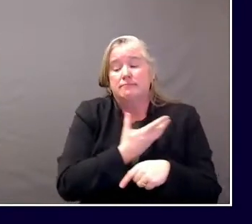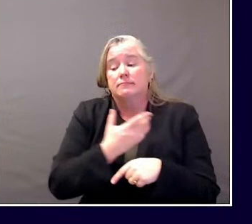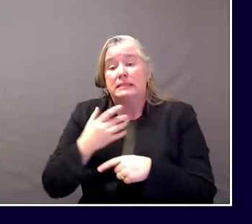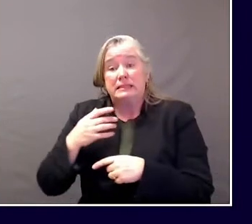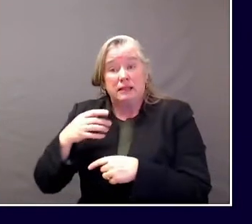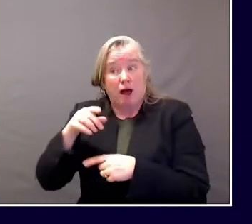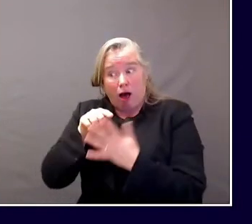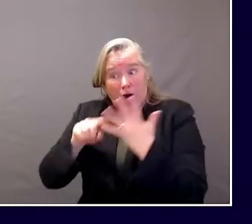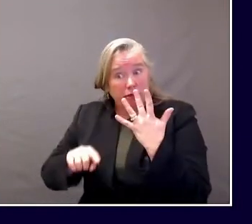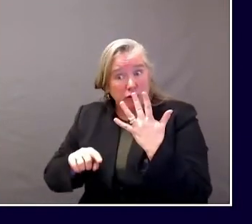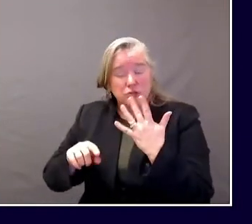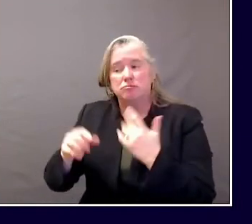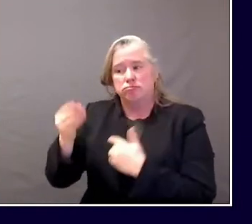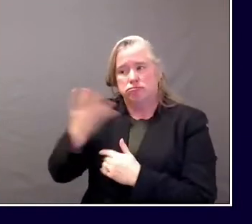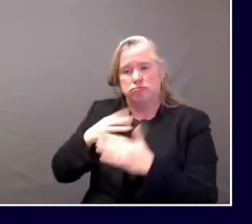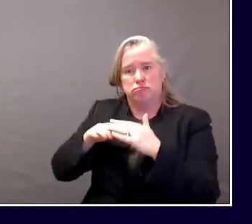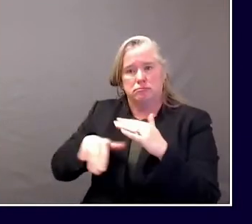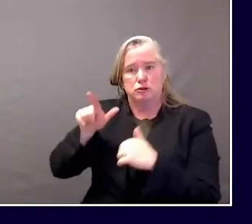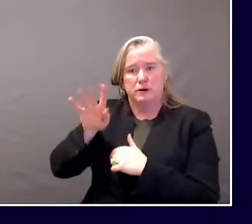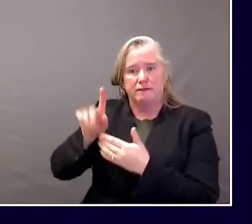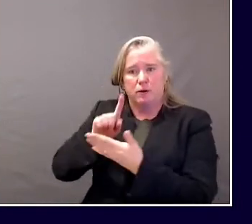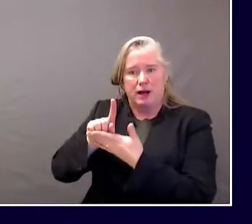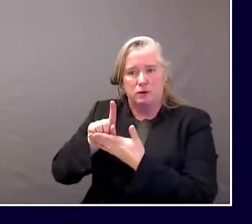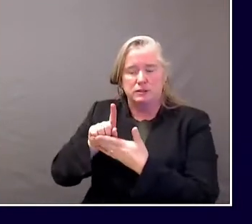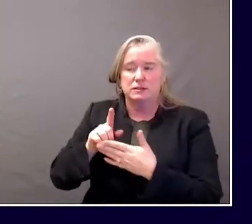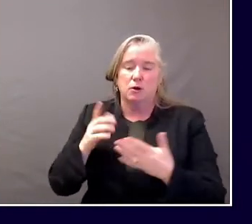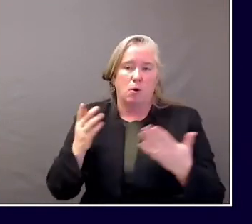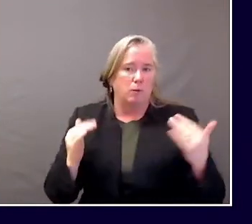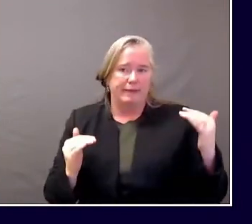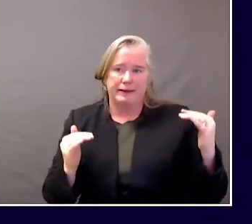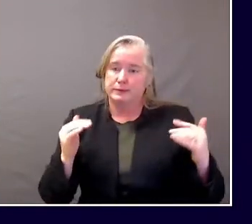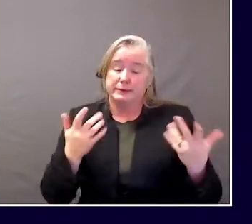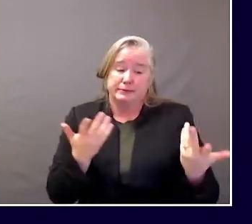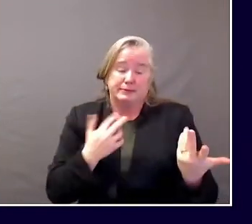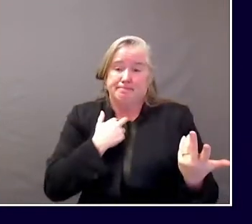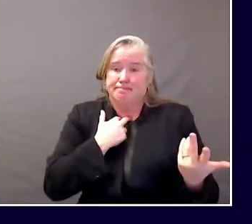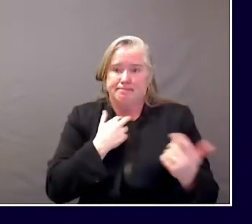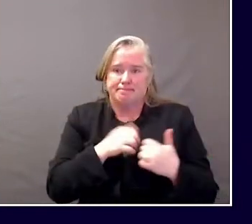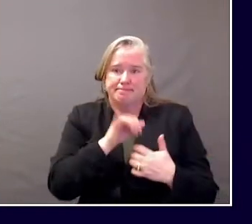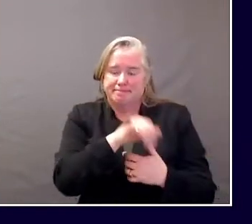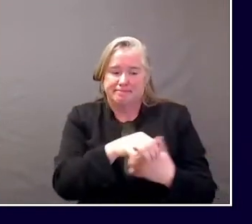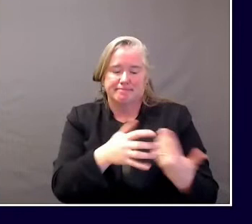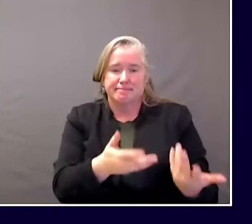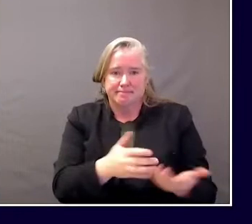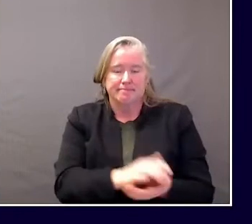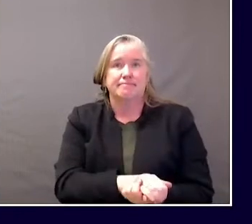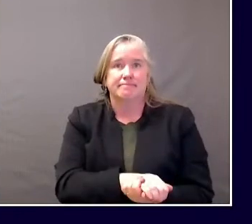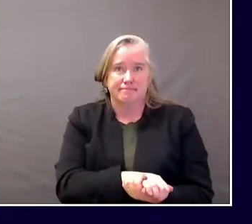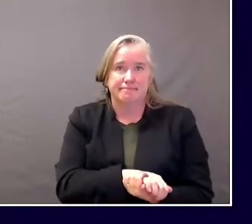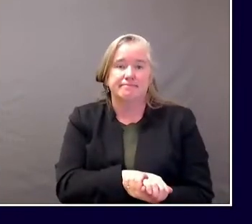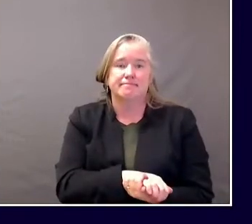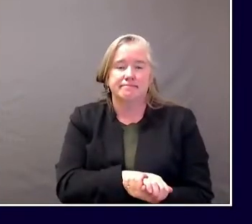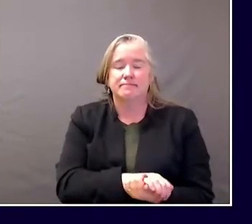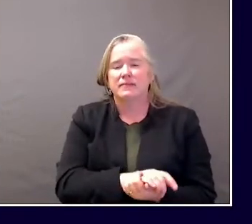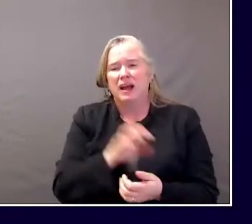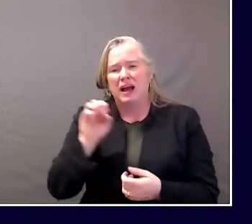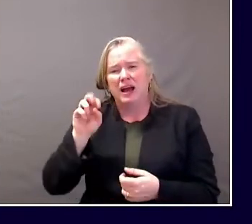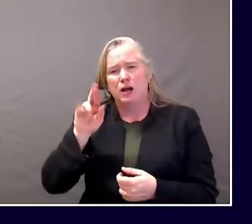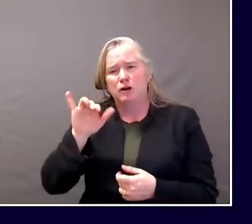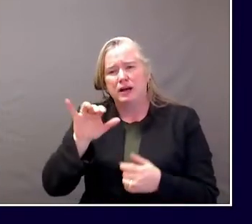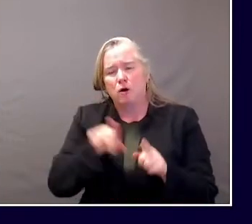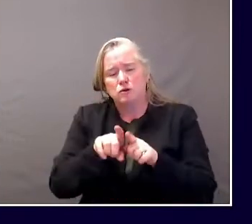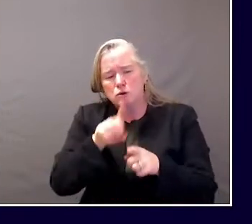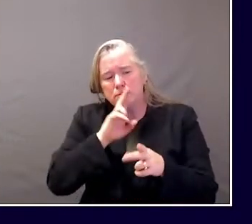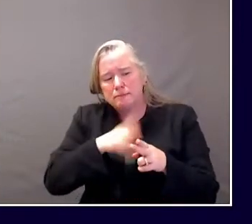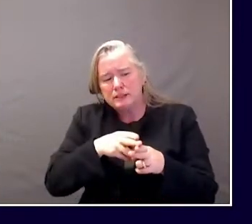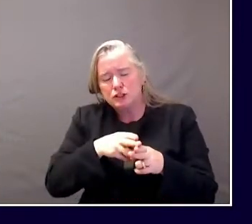latest up-to-date numbers of pharmacy versus non-pharmacy. And then, Eric, one small thing you mentioned,